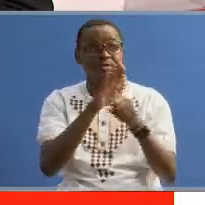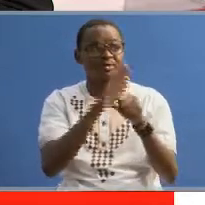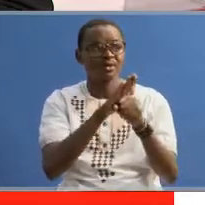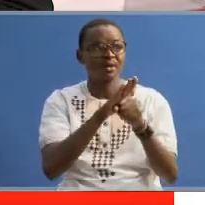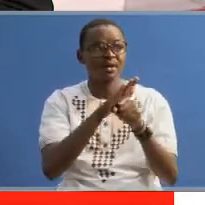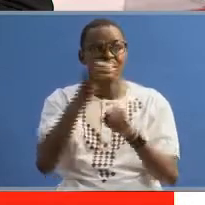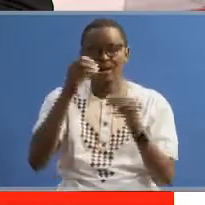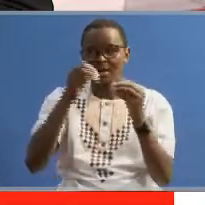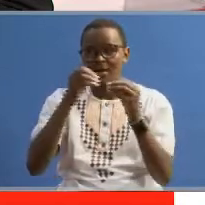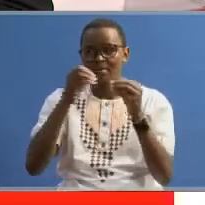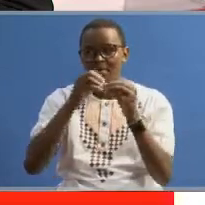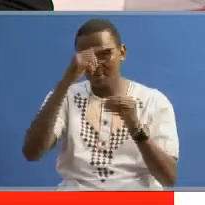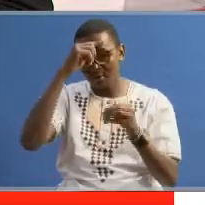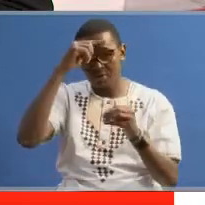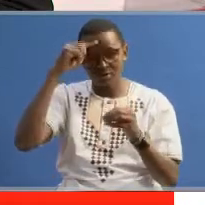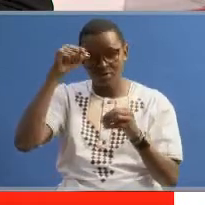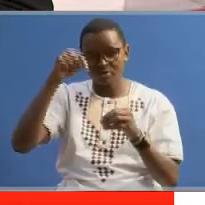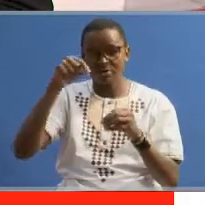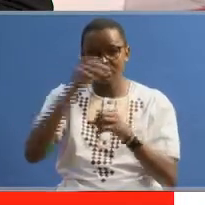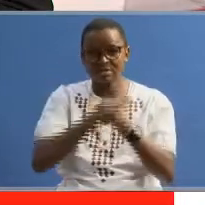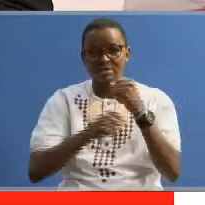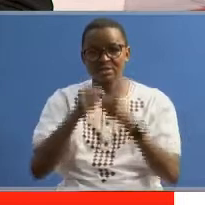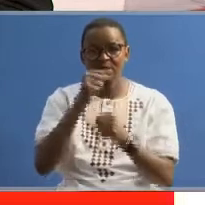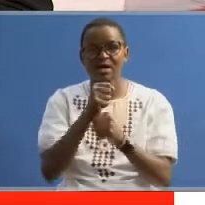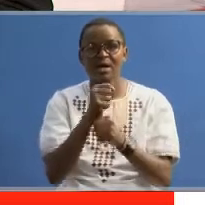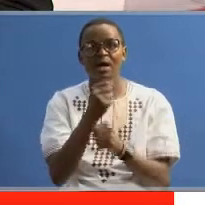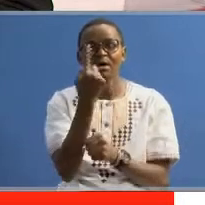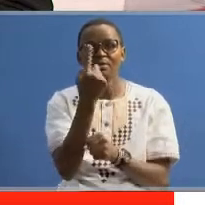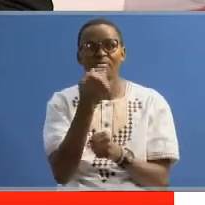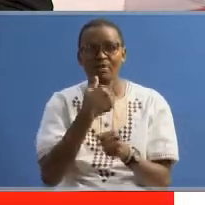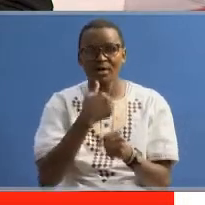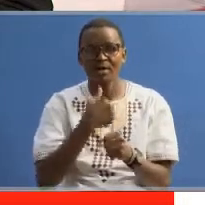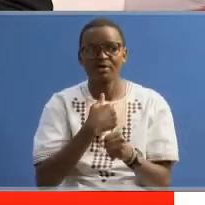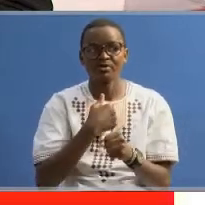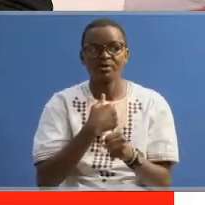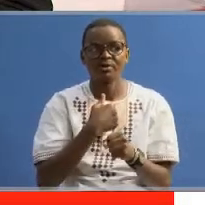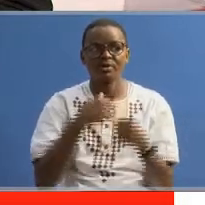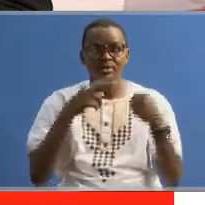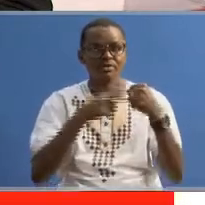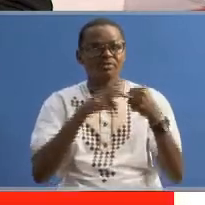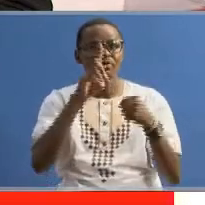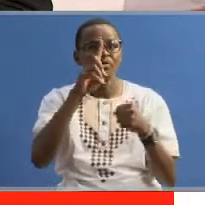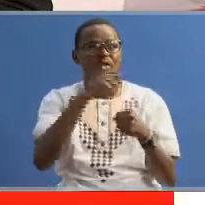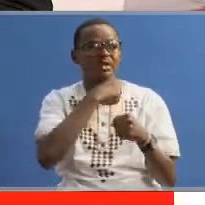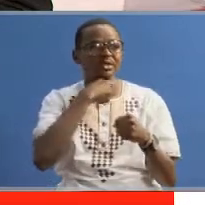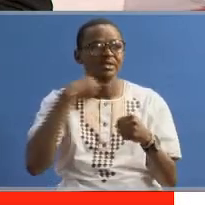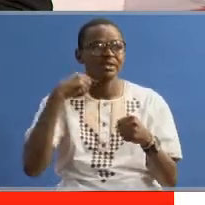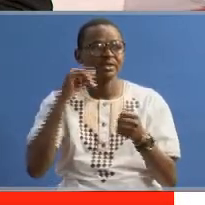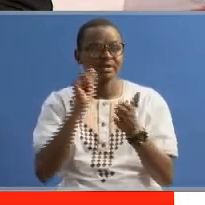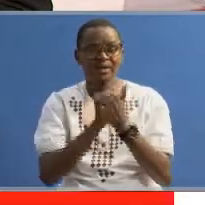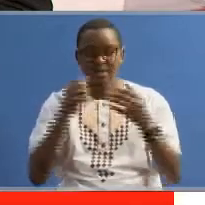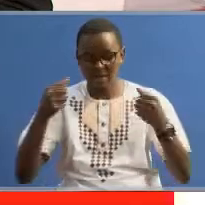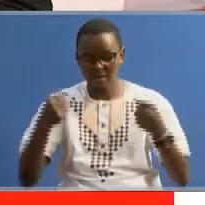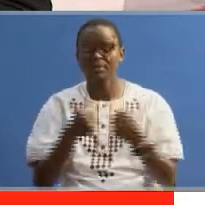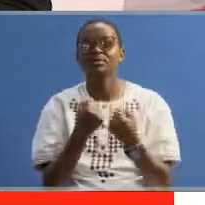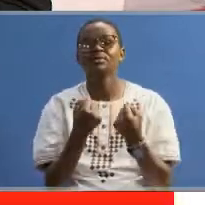number, because I think this year alone we've had 71 killings that have